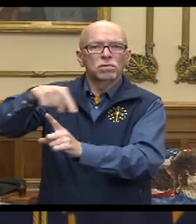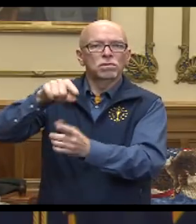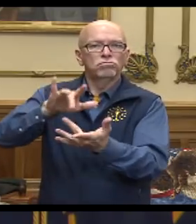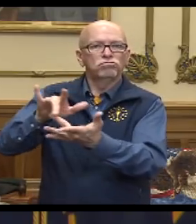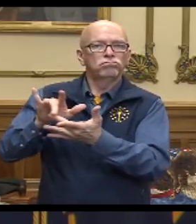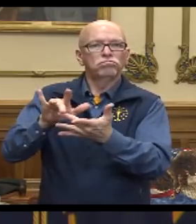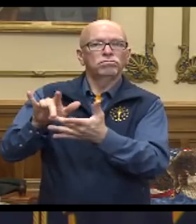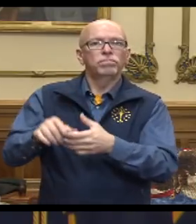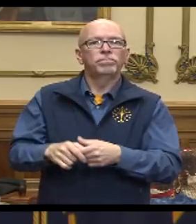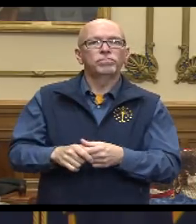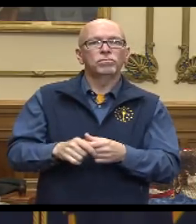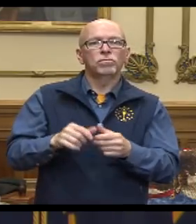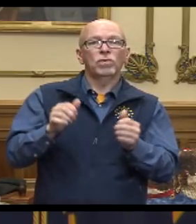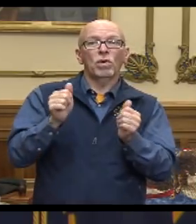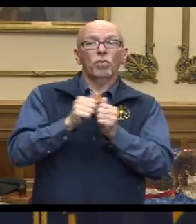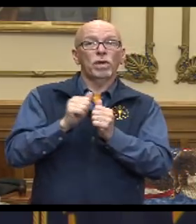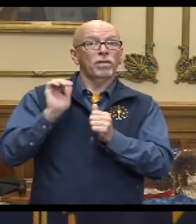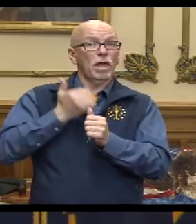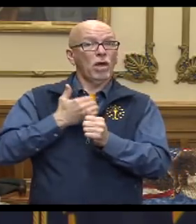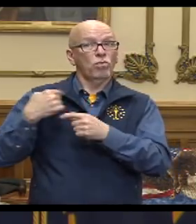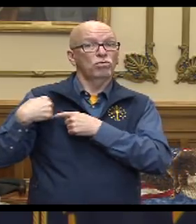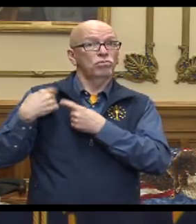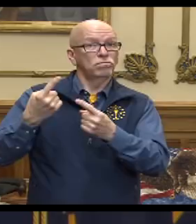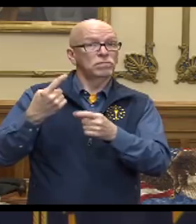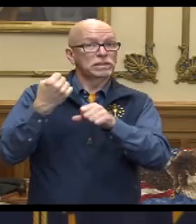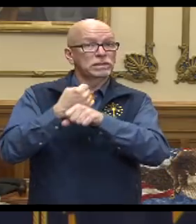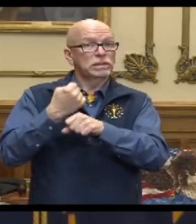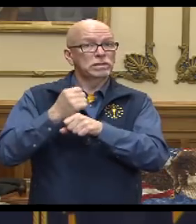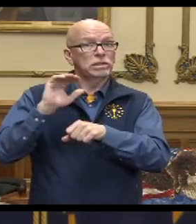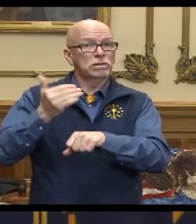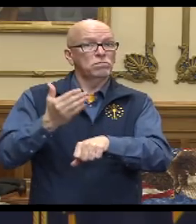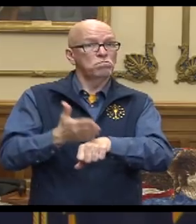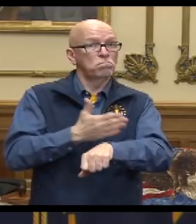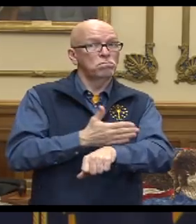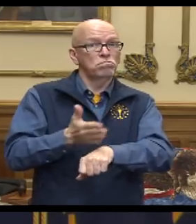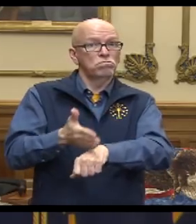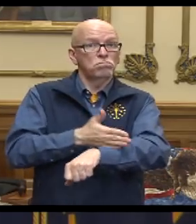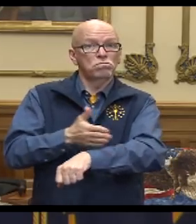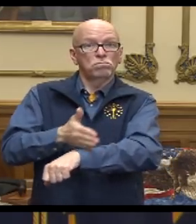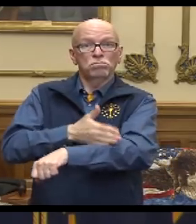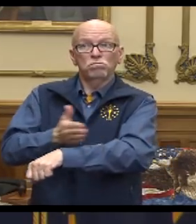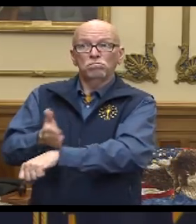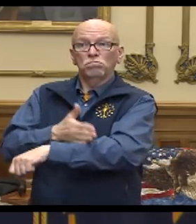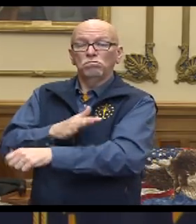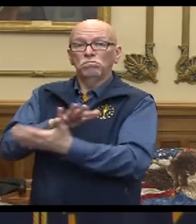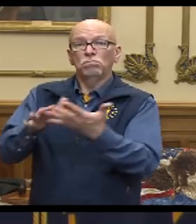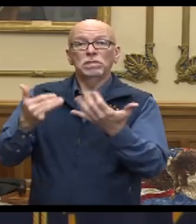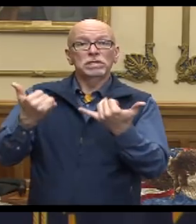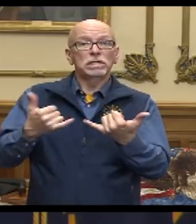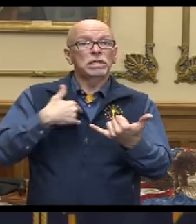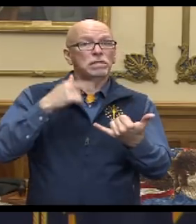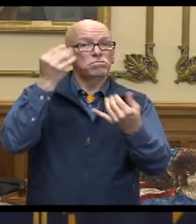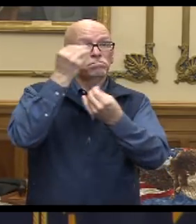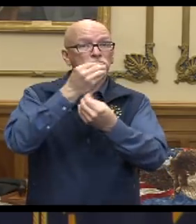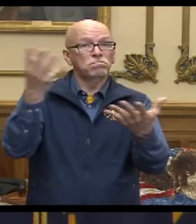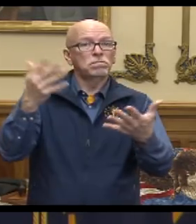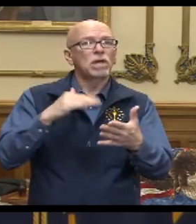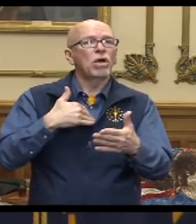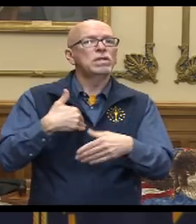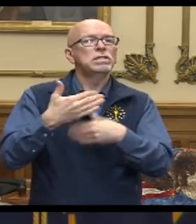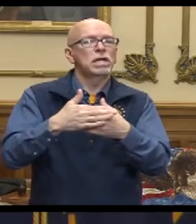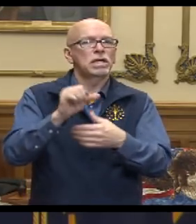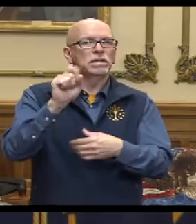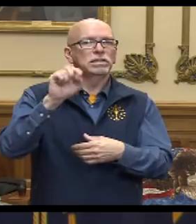trends moving in the right direction on all four fronts, I'm ready to announce the next